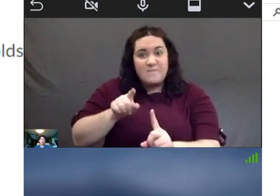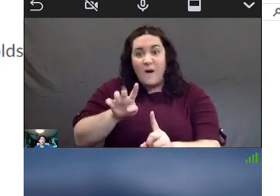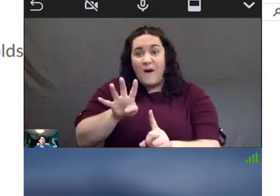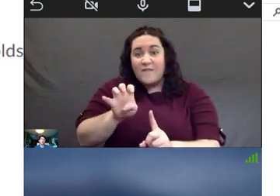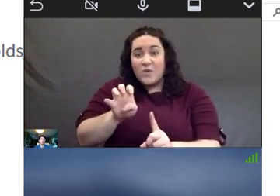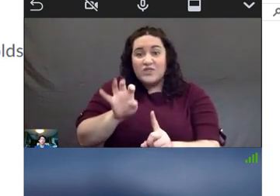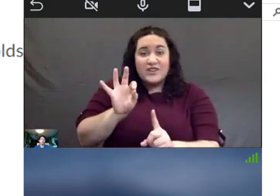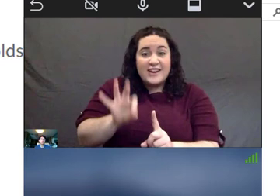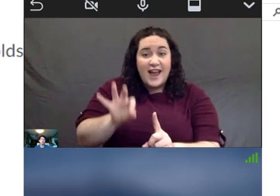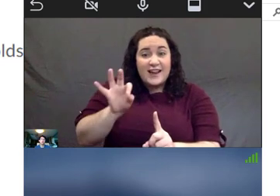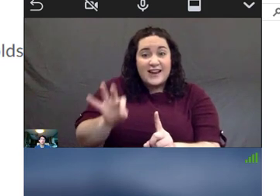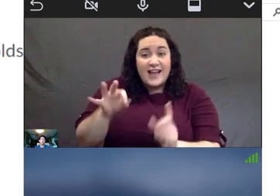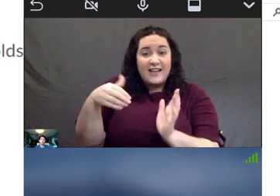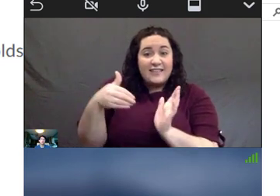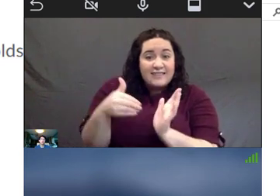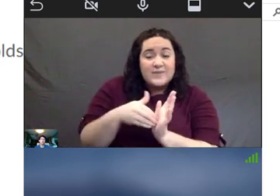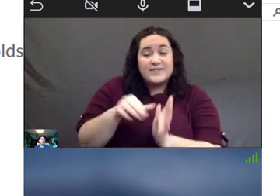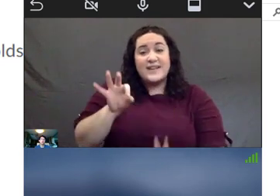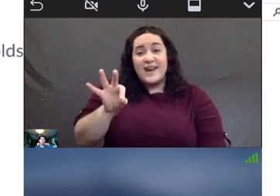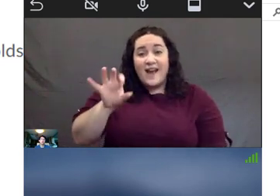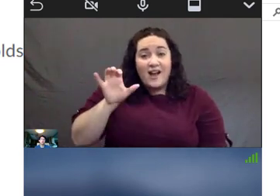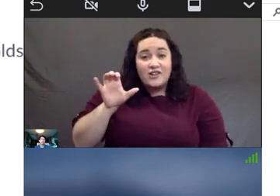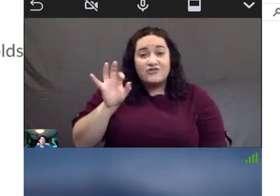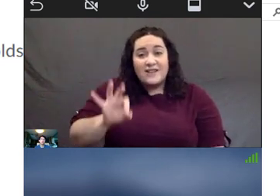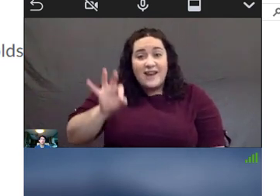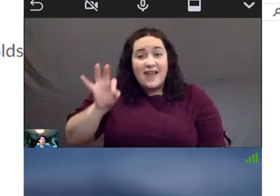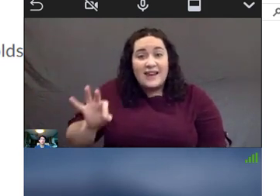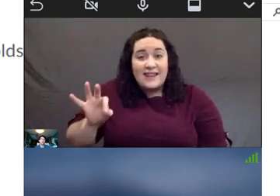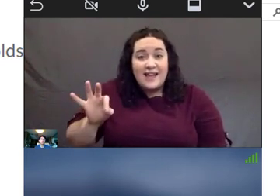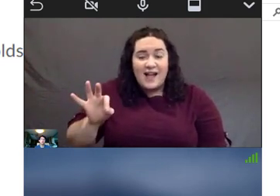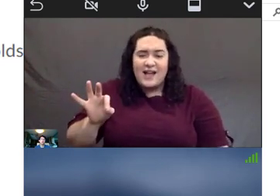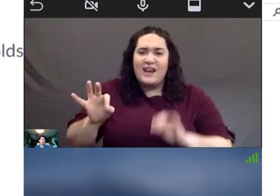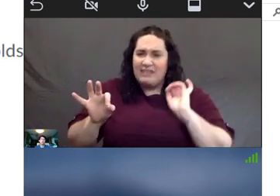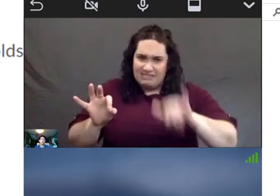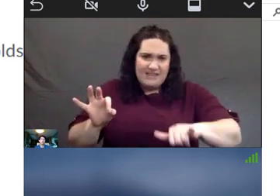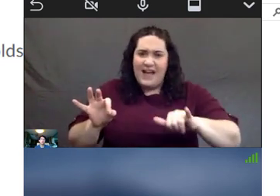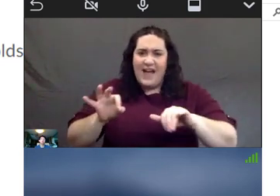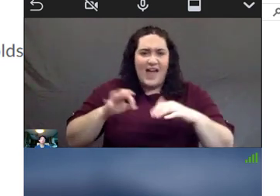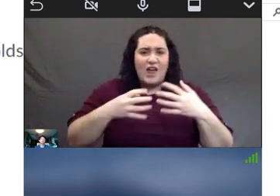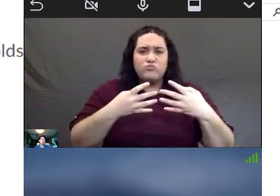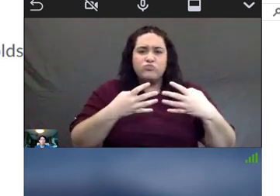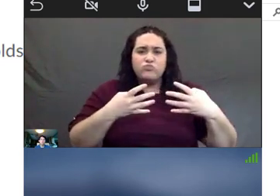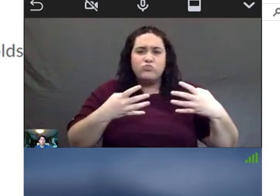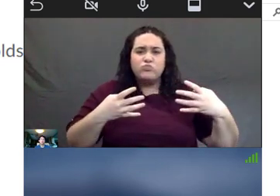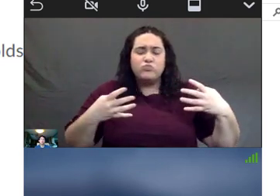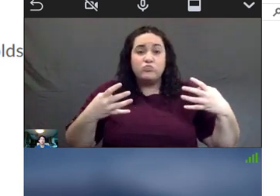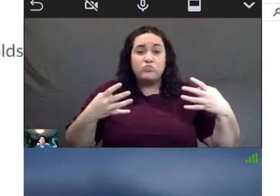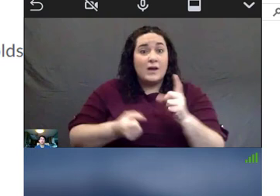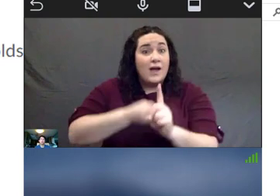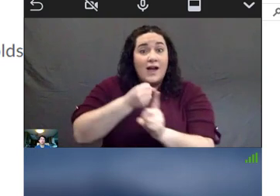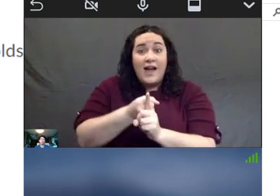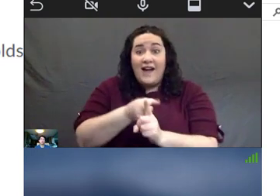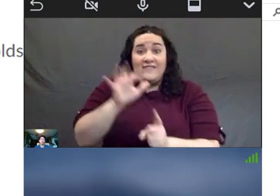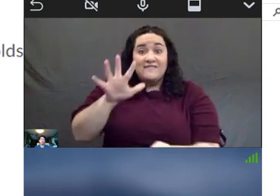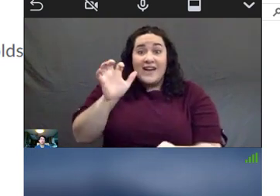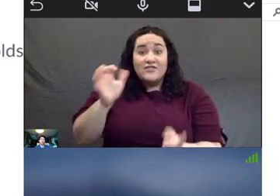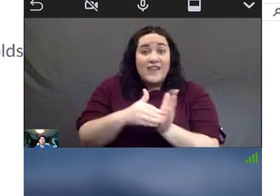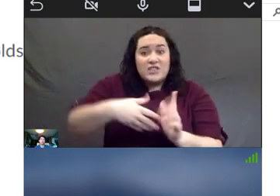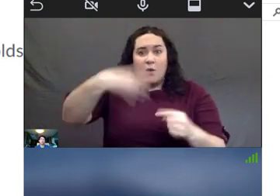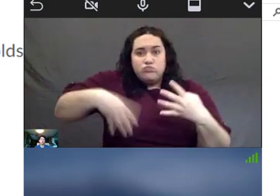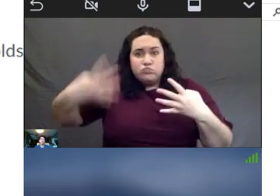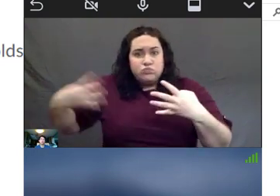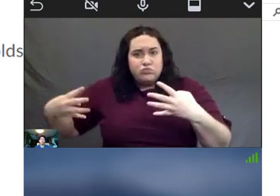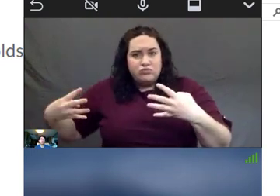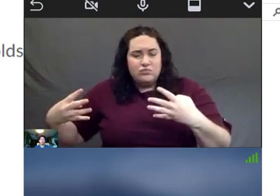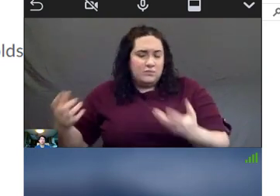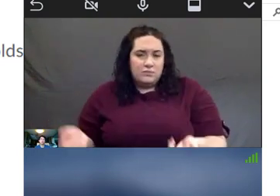499,999 is laminar, and then, you know, you add one and now it's turbulent. So the transition to turbulence, you can get turbulence at very low Reynolds numbers, or you can